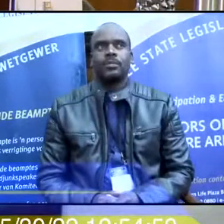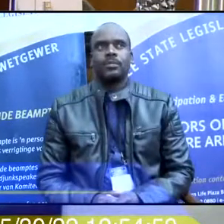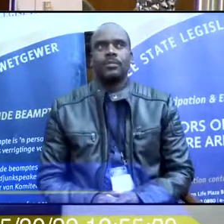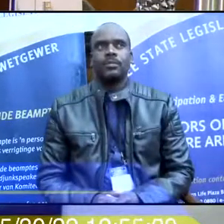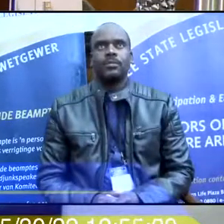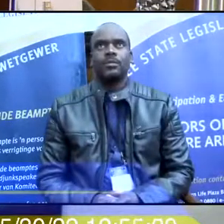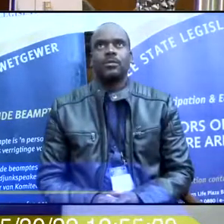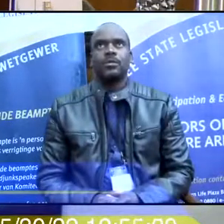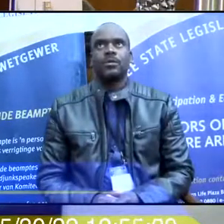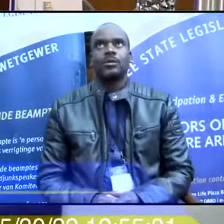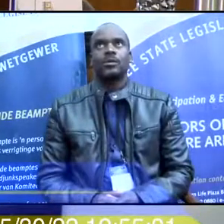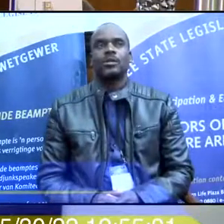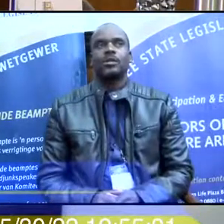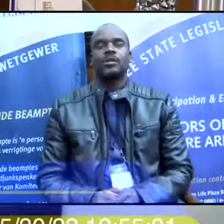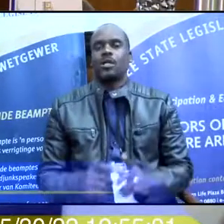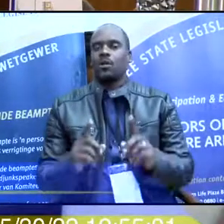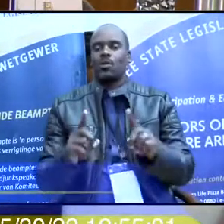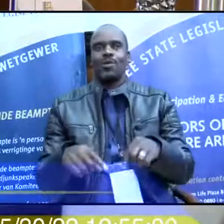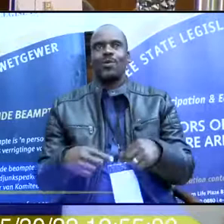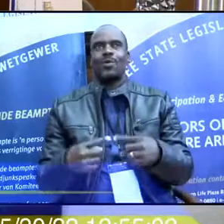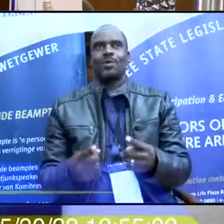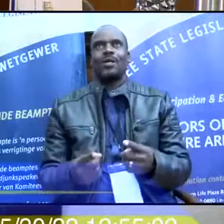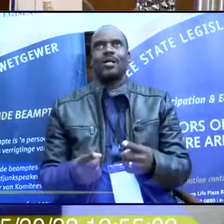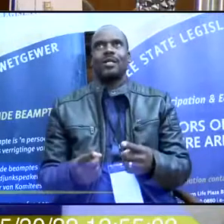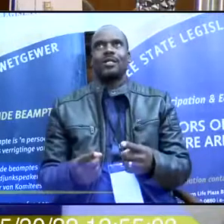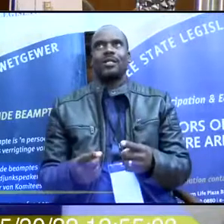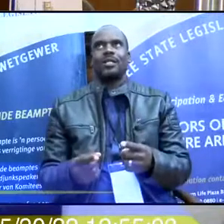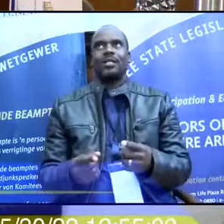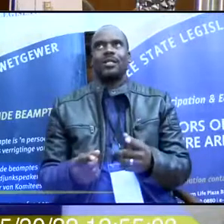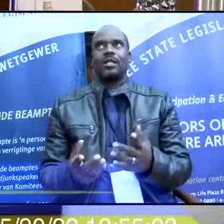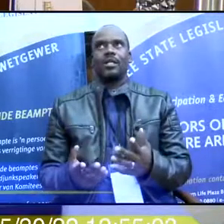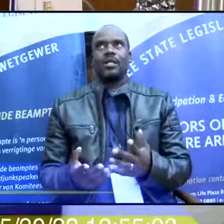he's not even talking to a a